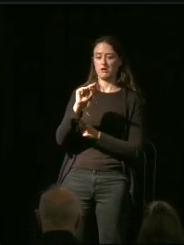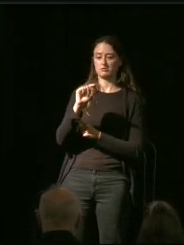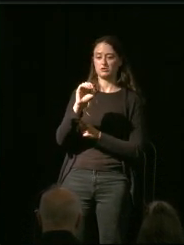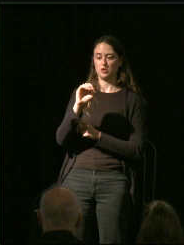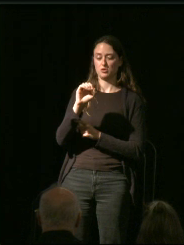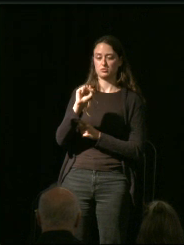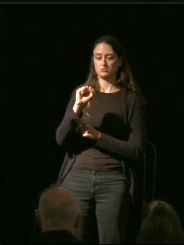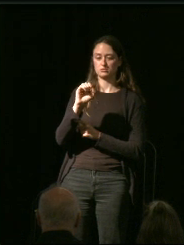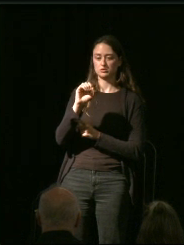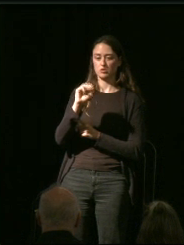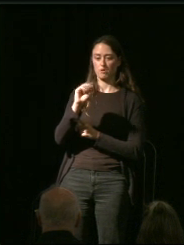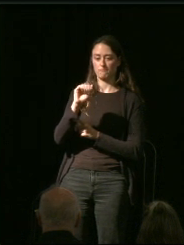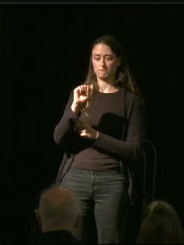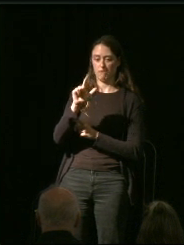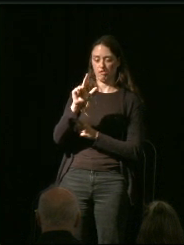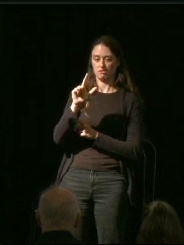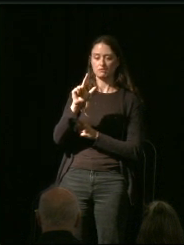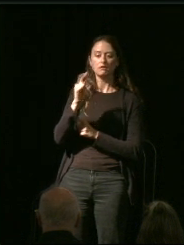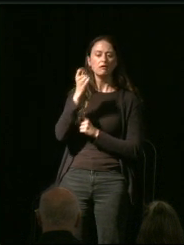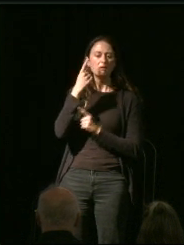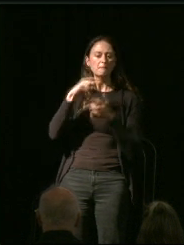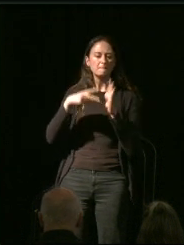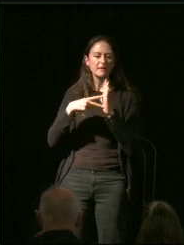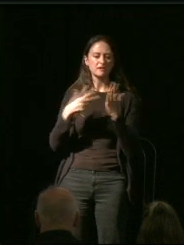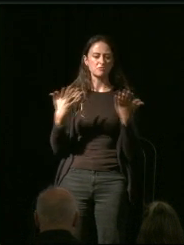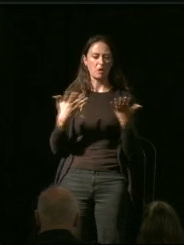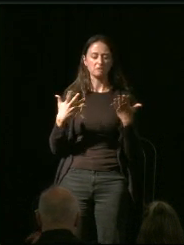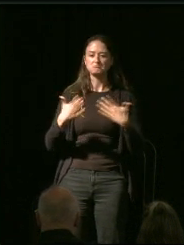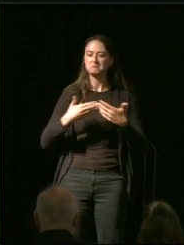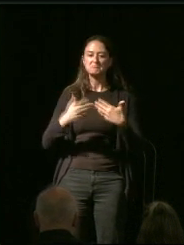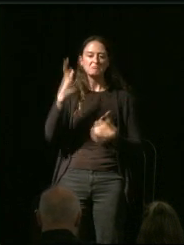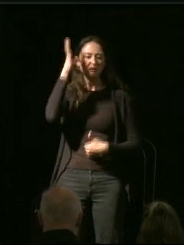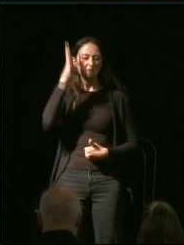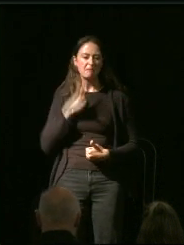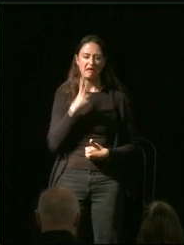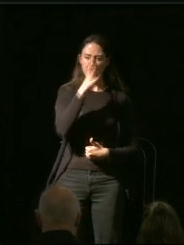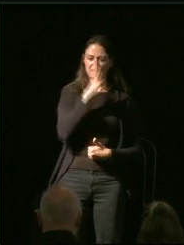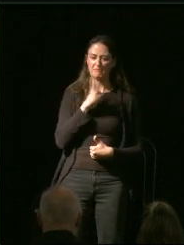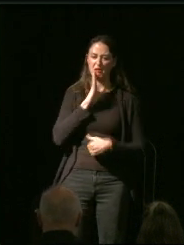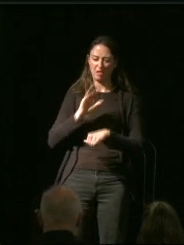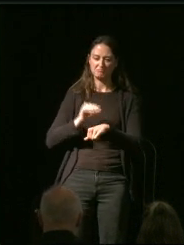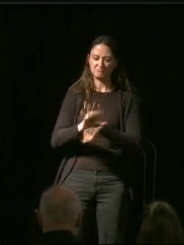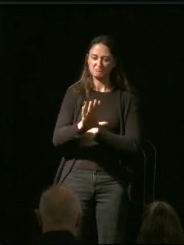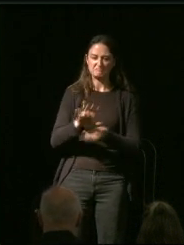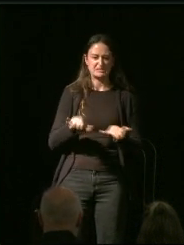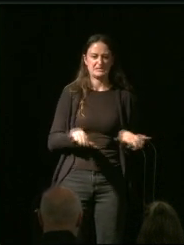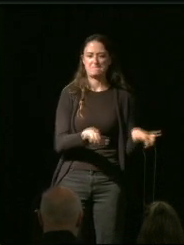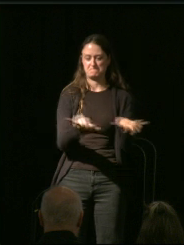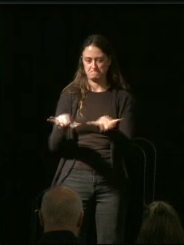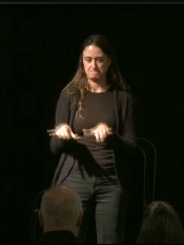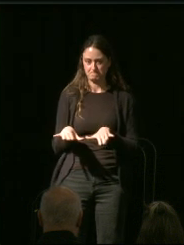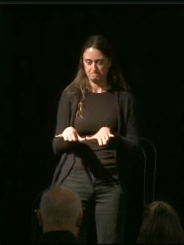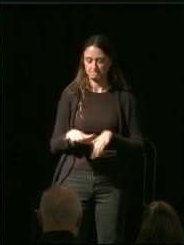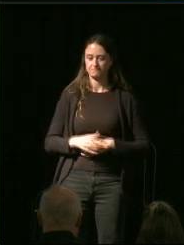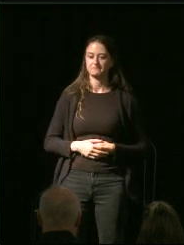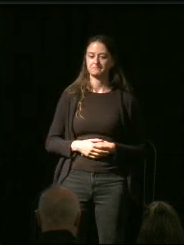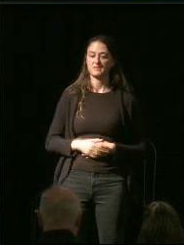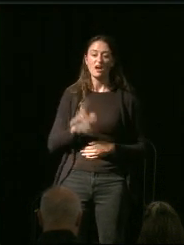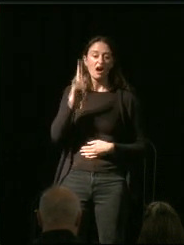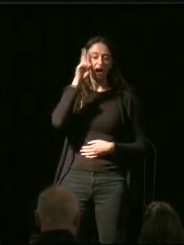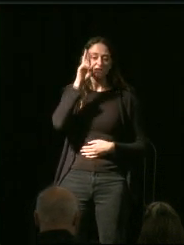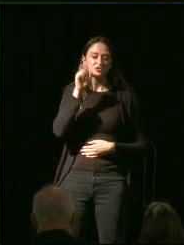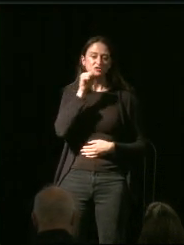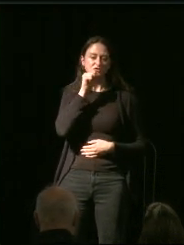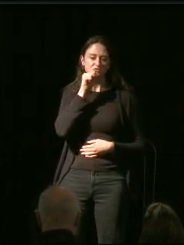equally. Usher syndrome is an autosomal recessive condition. That tells us the inheritance pattern.